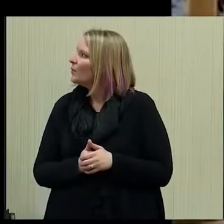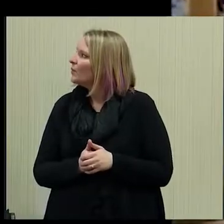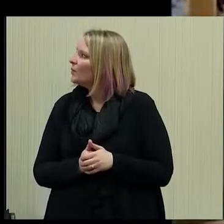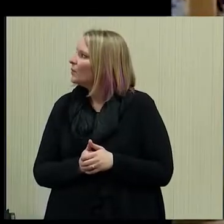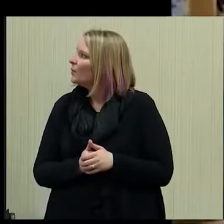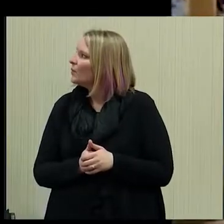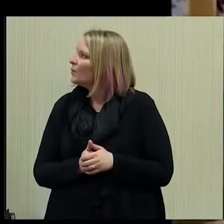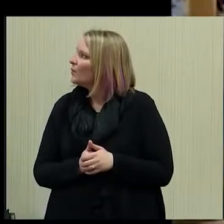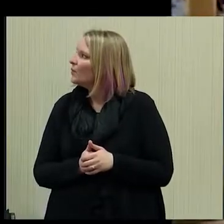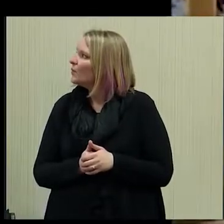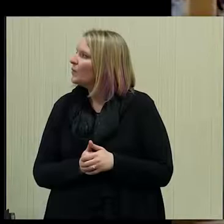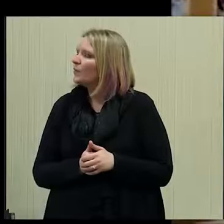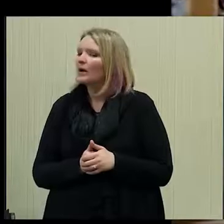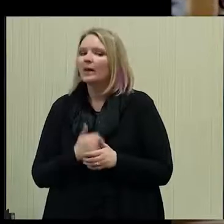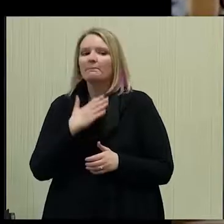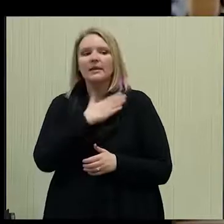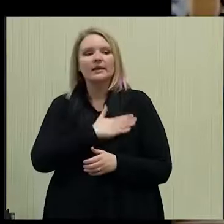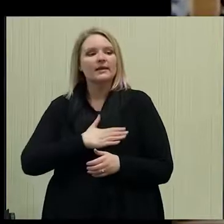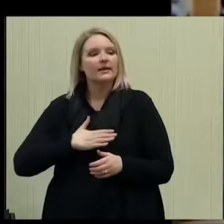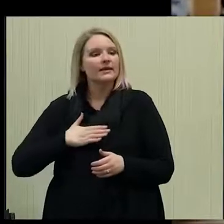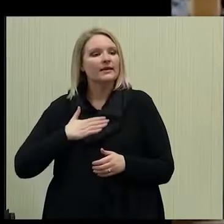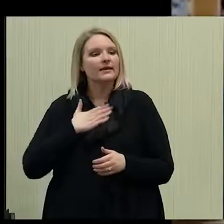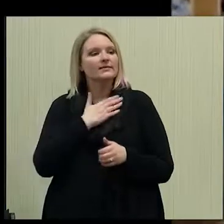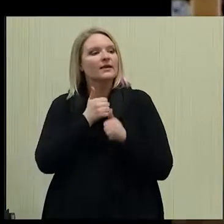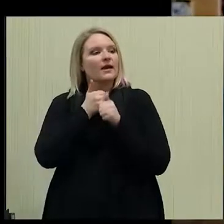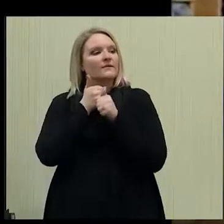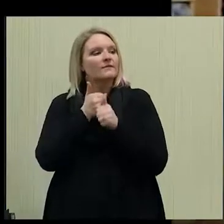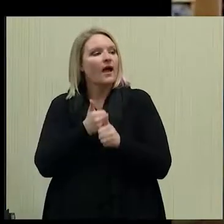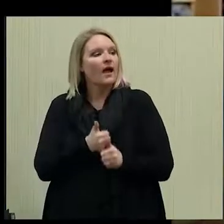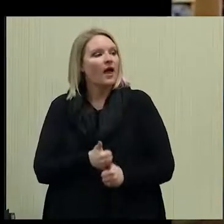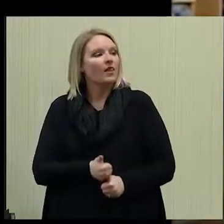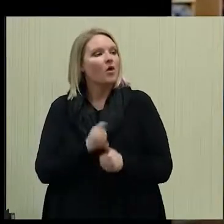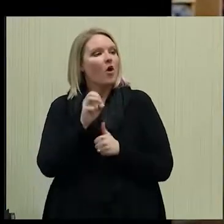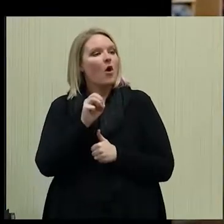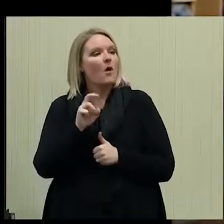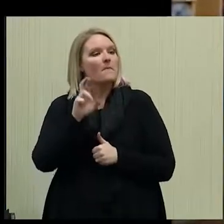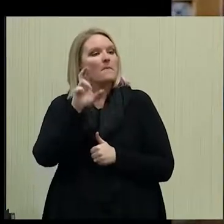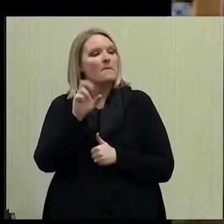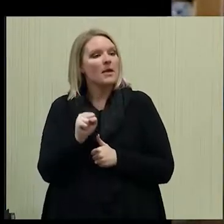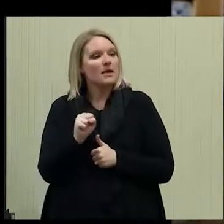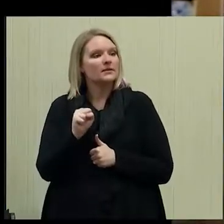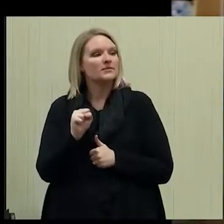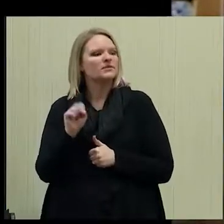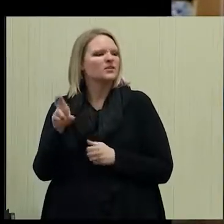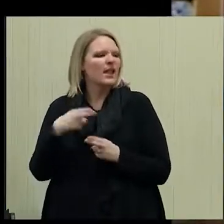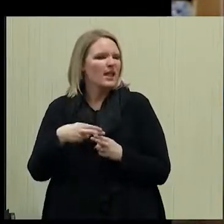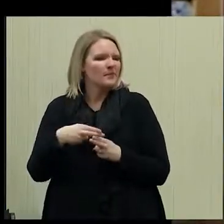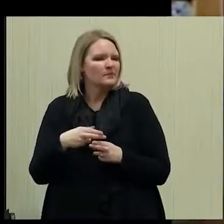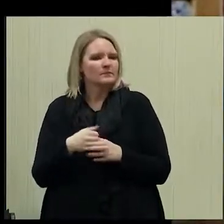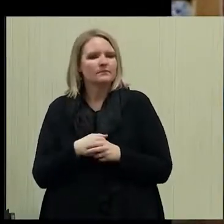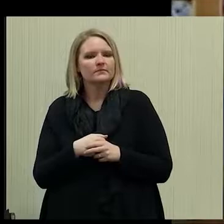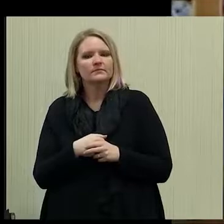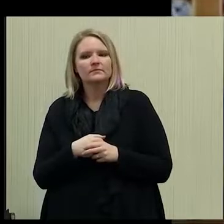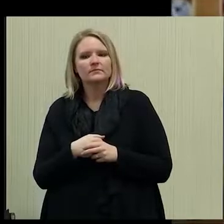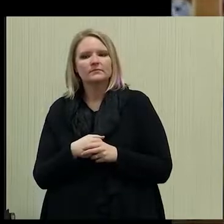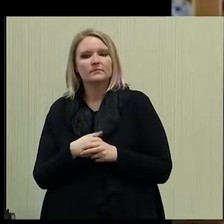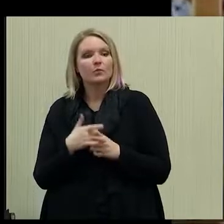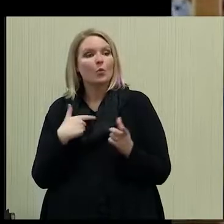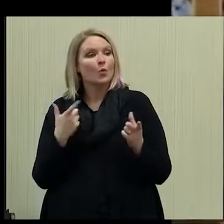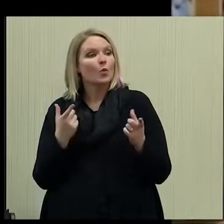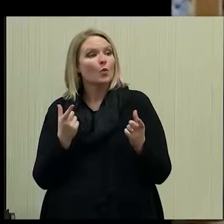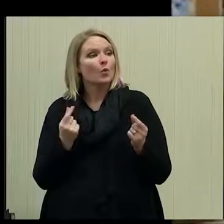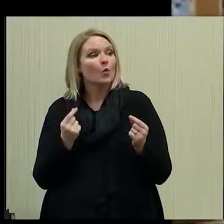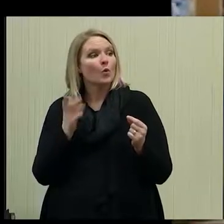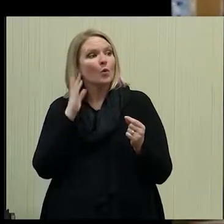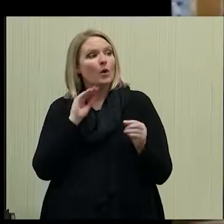Please follow Miss Karen. And we're going to